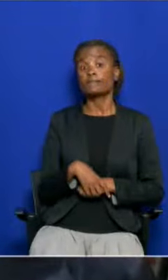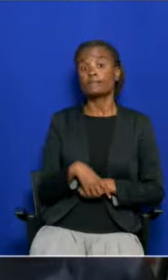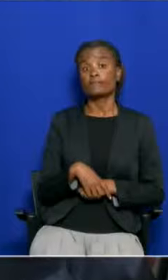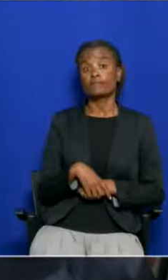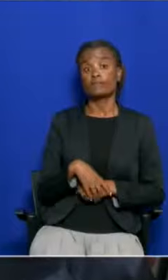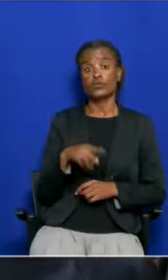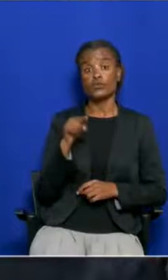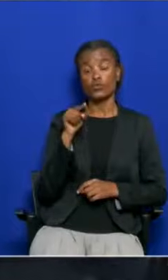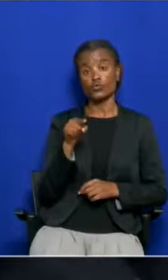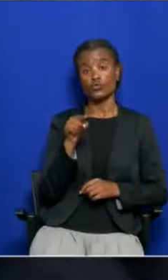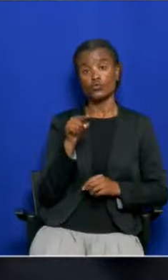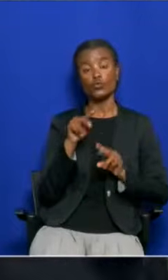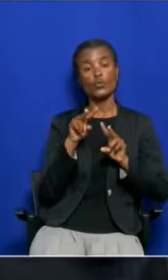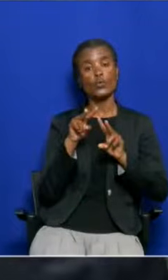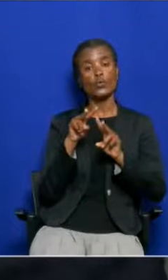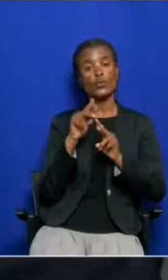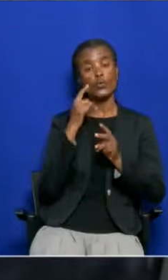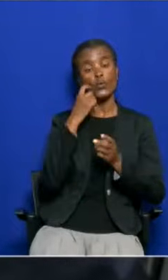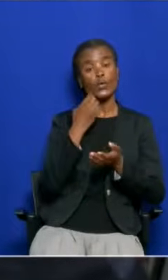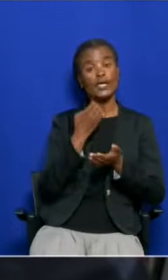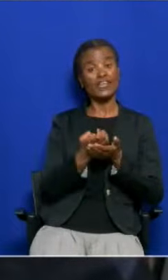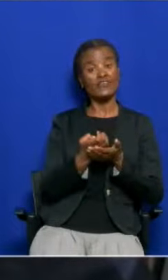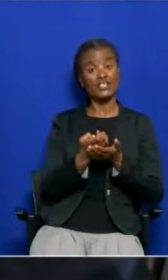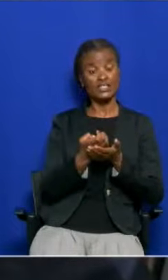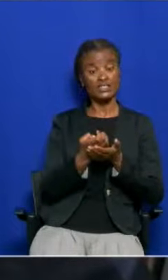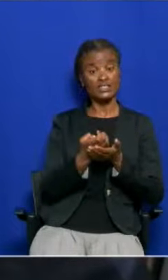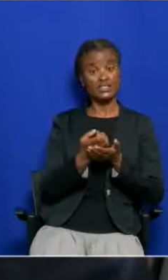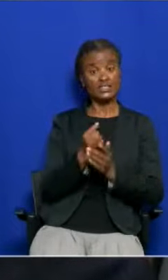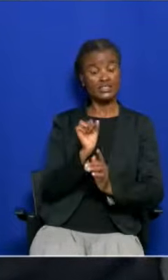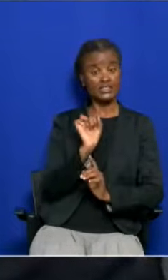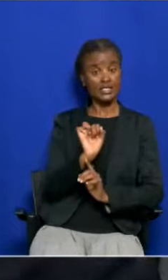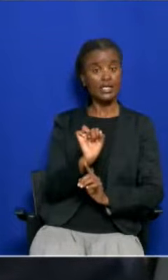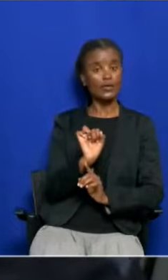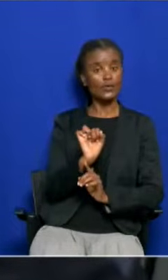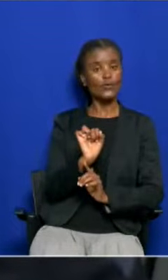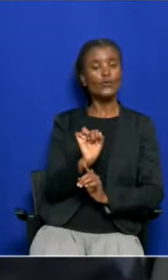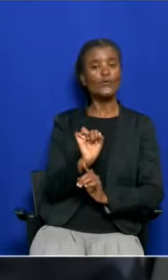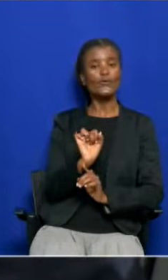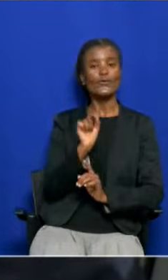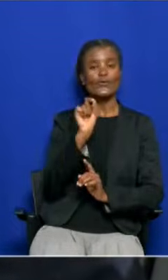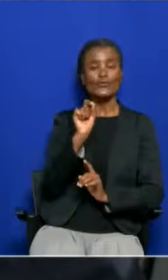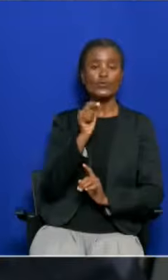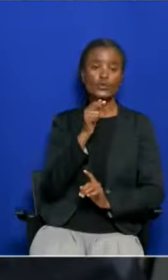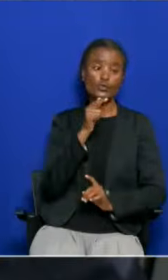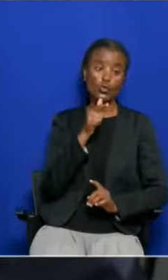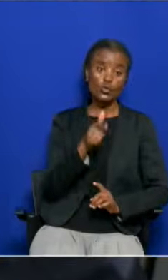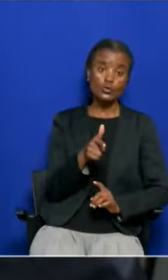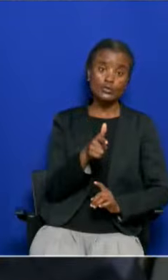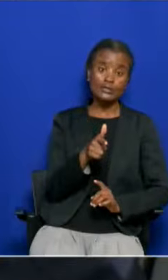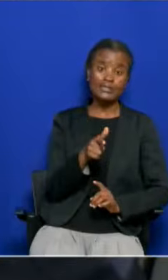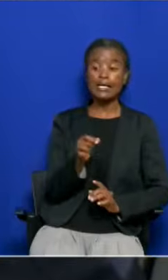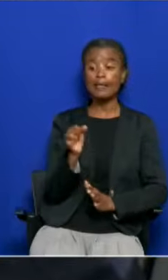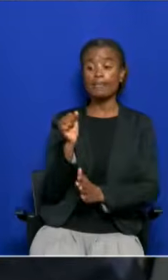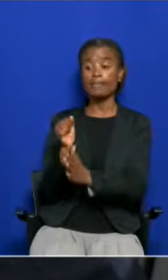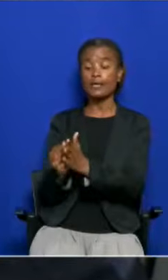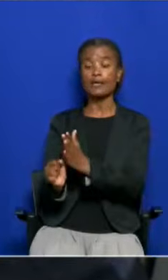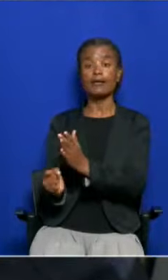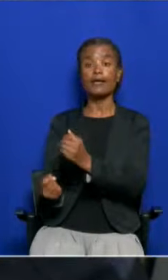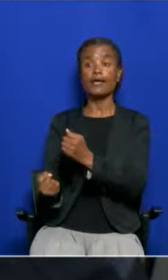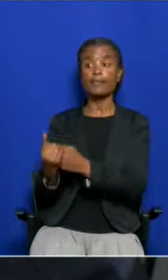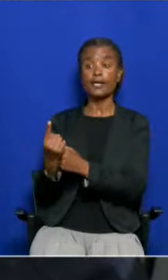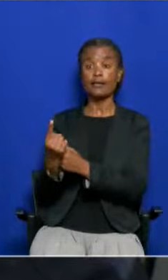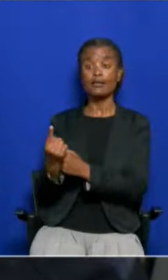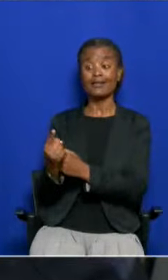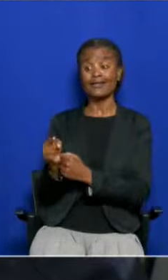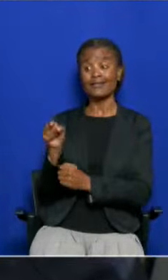were told that a murder had been committed by someone alleged to be known to Mr. Mkhwanazi.